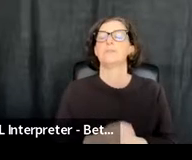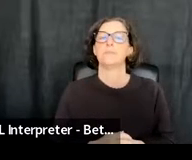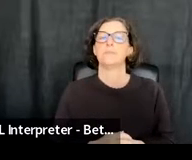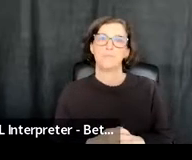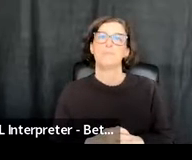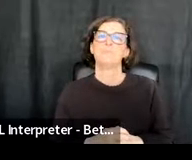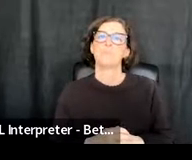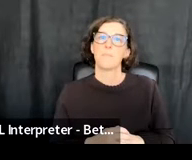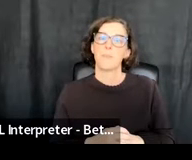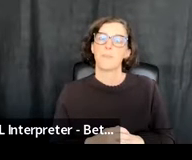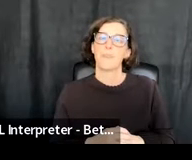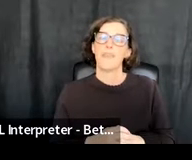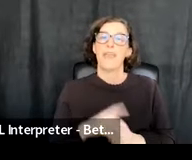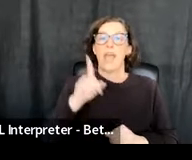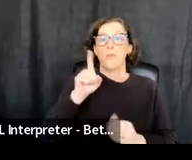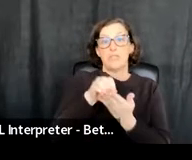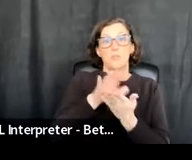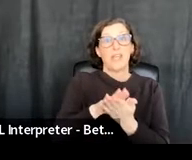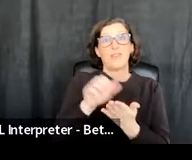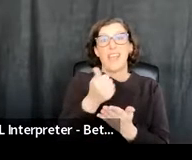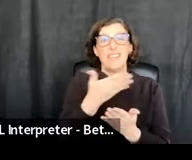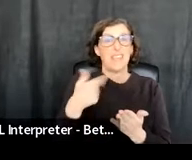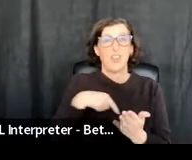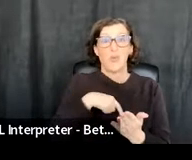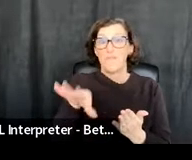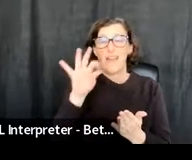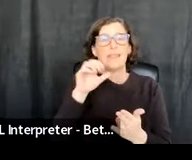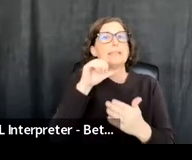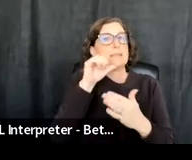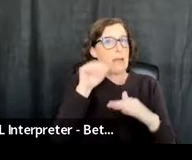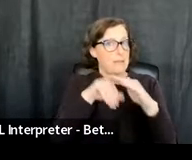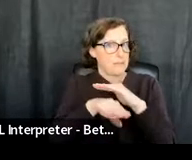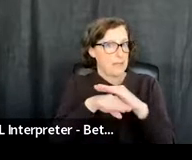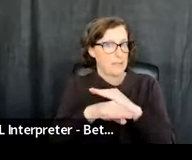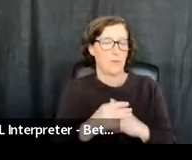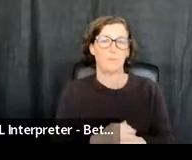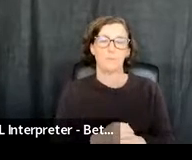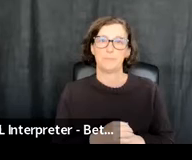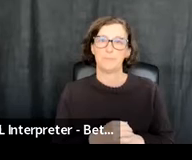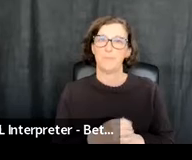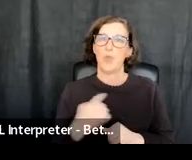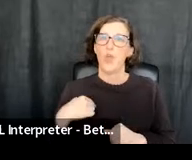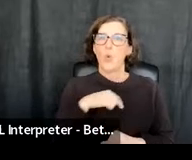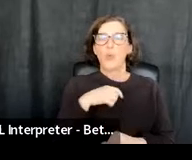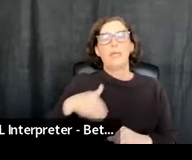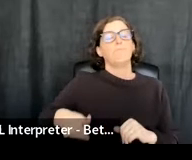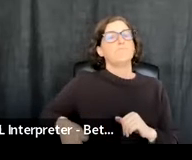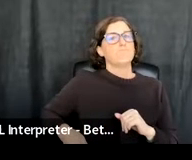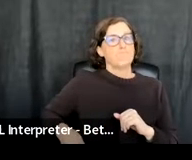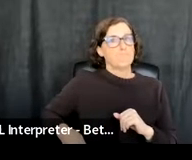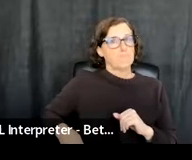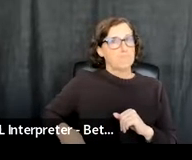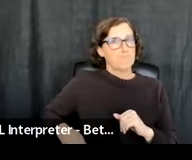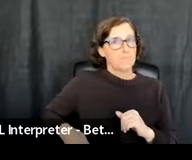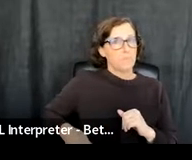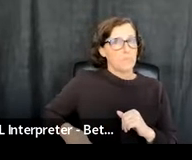and report any inaccessible findings. We kind of get a sense of the learning curve of the person too,